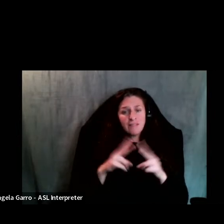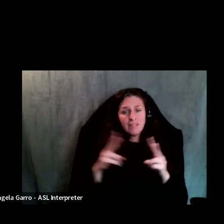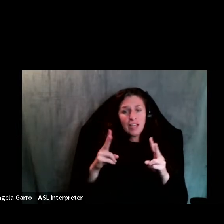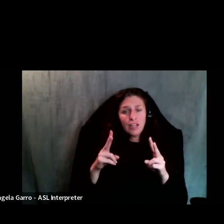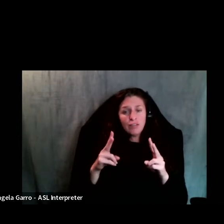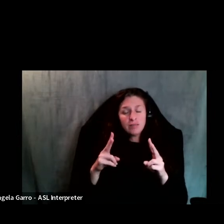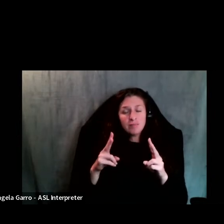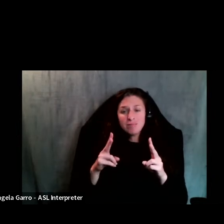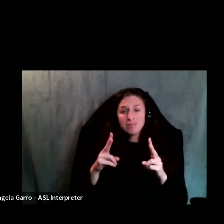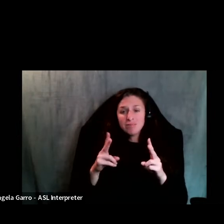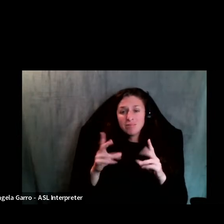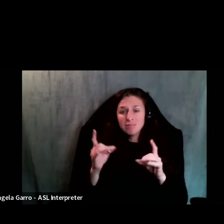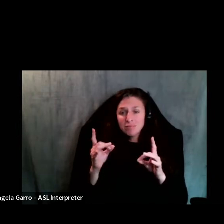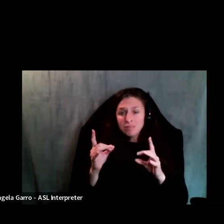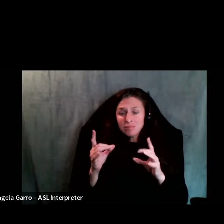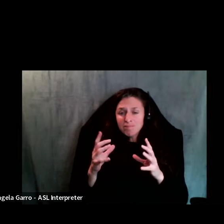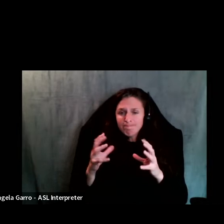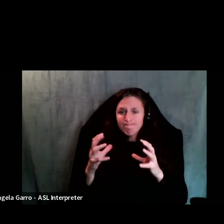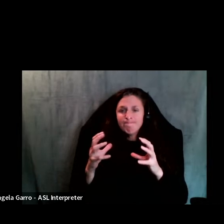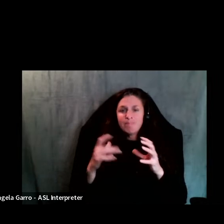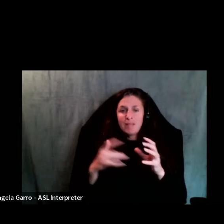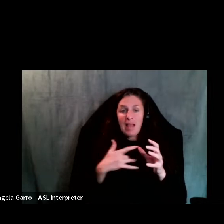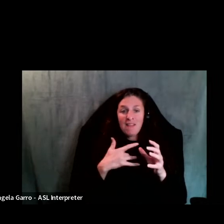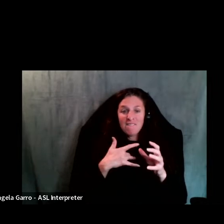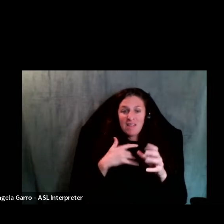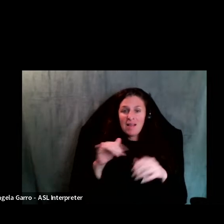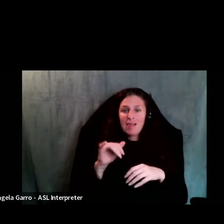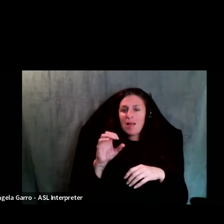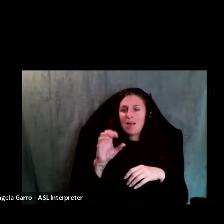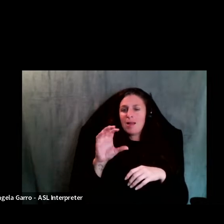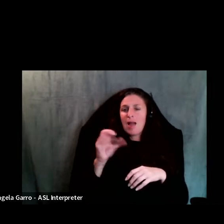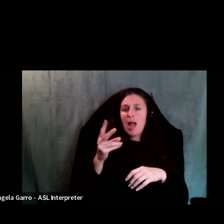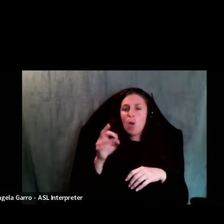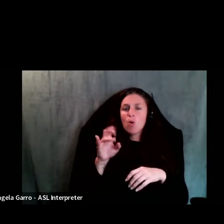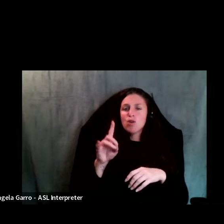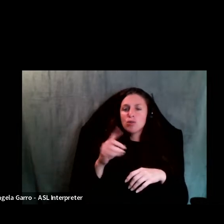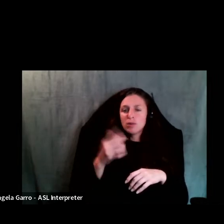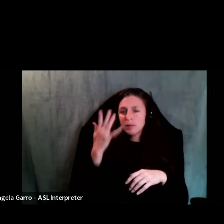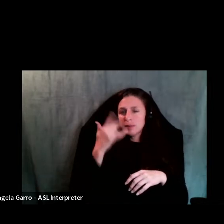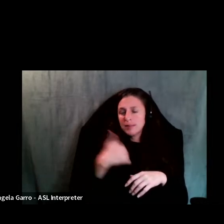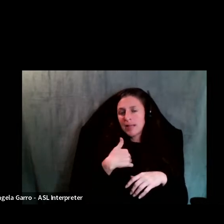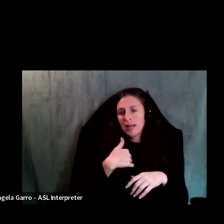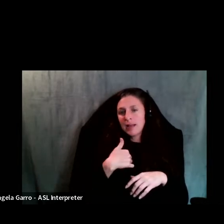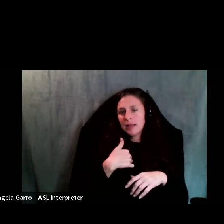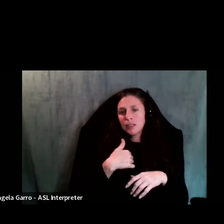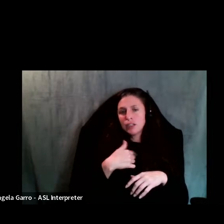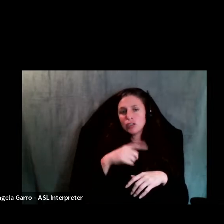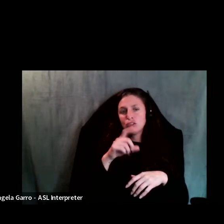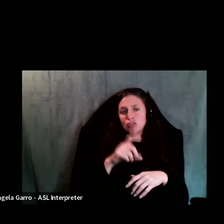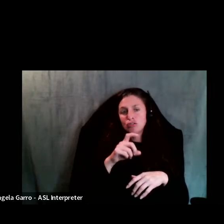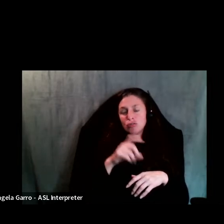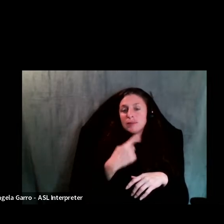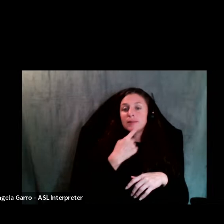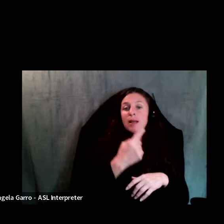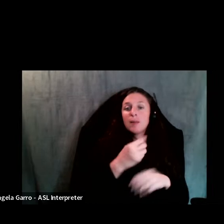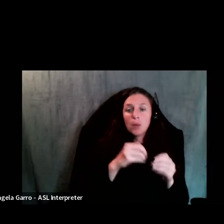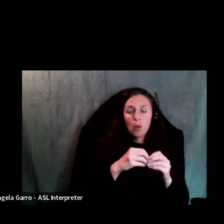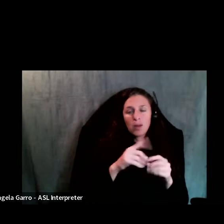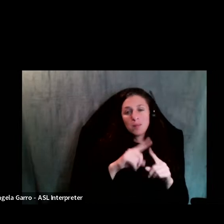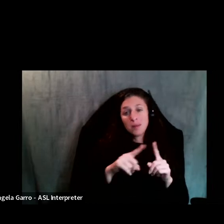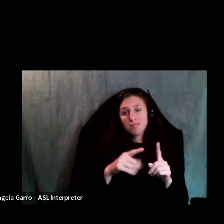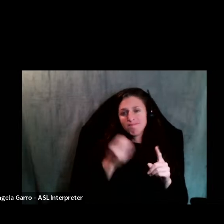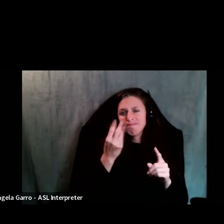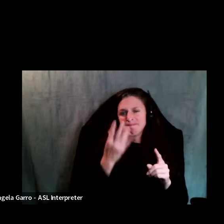and I felt like a coward because I should have said more, but I was too chicken.